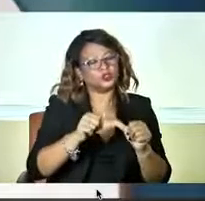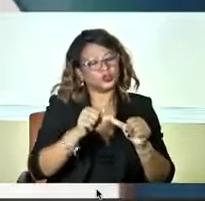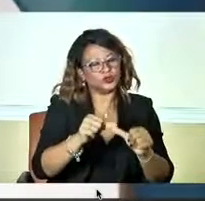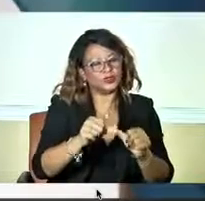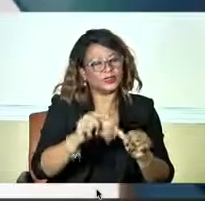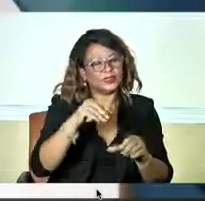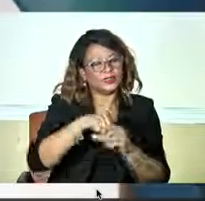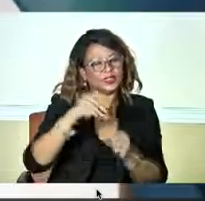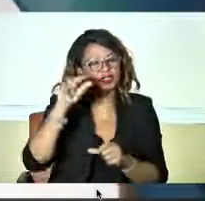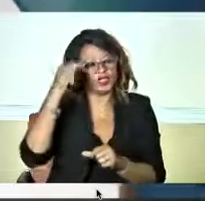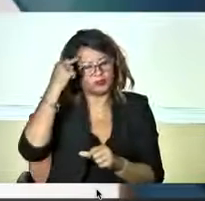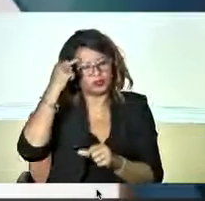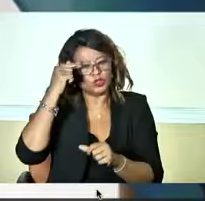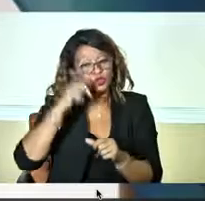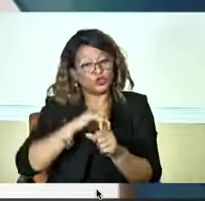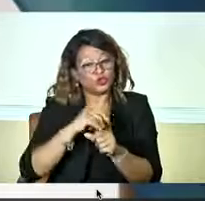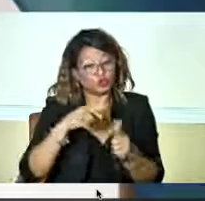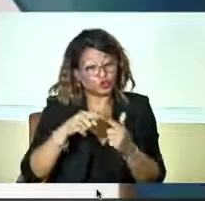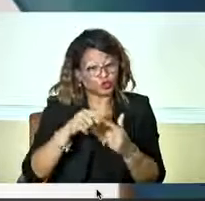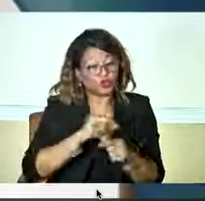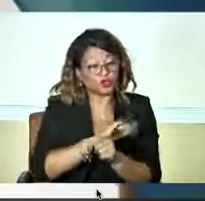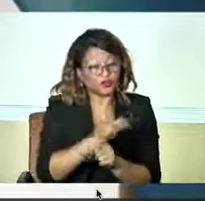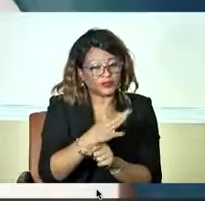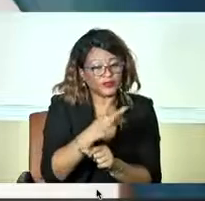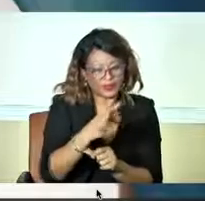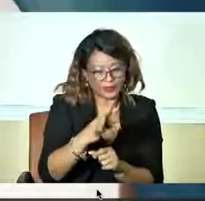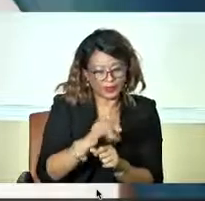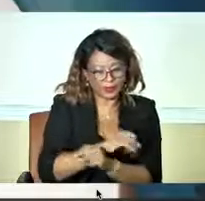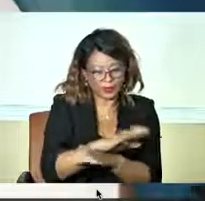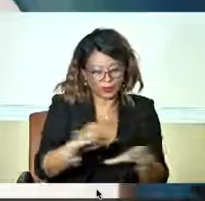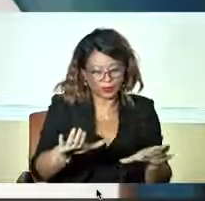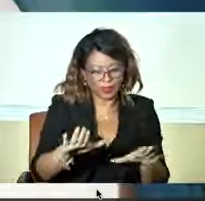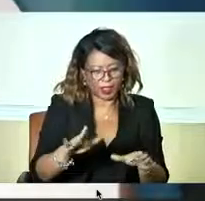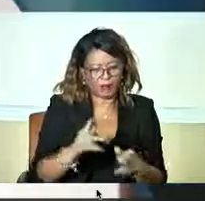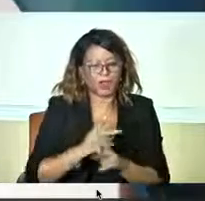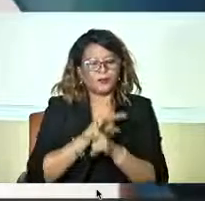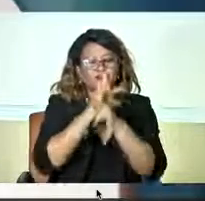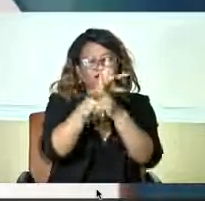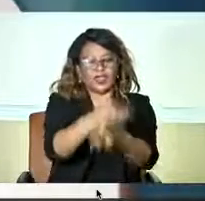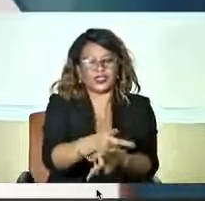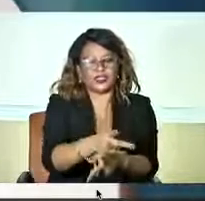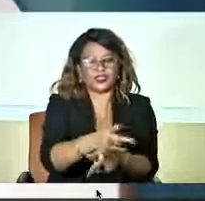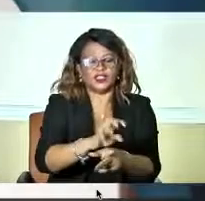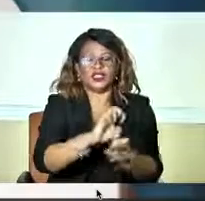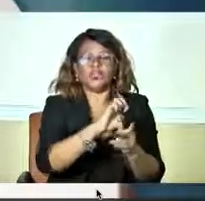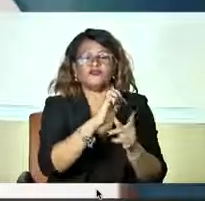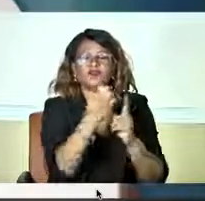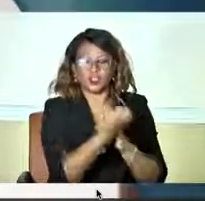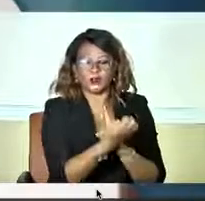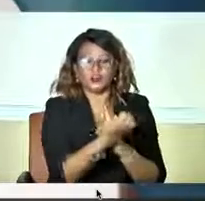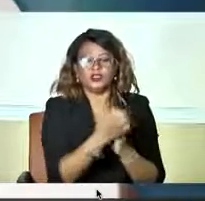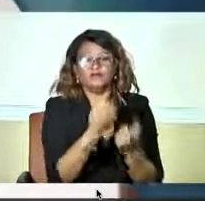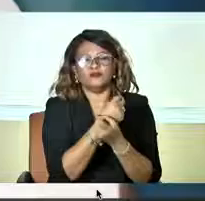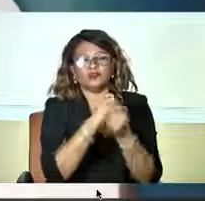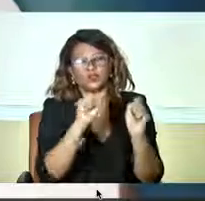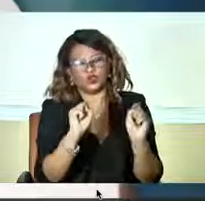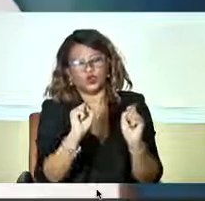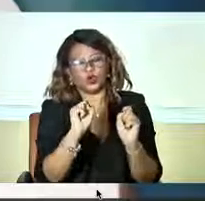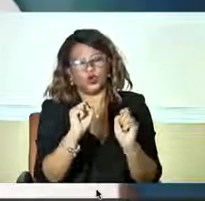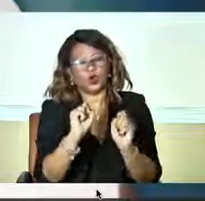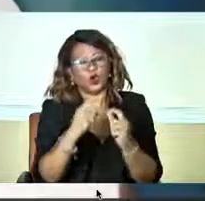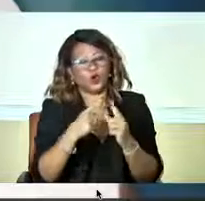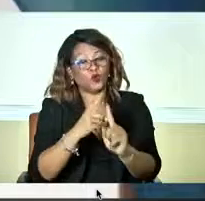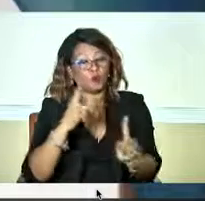in government during the COVID-19 pandemic by providing the environment for secure remote